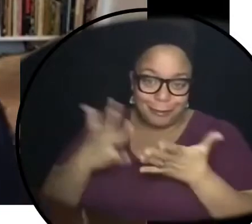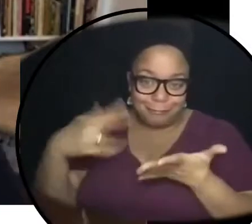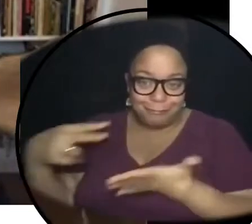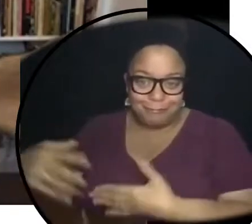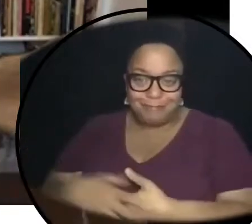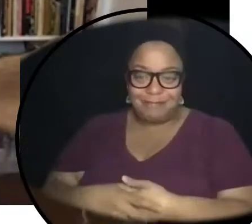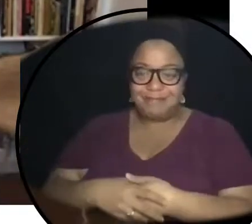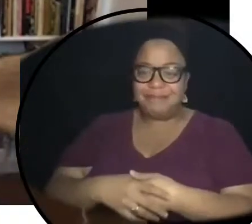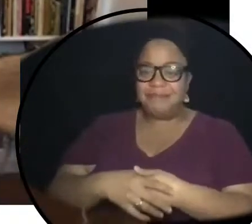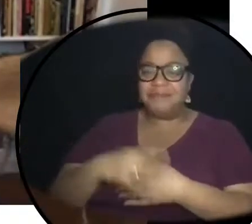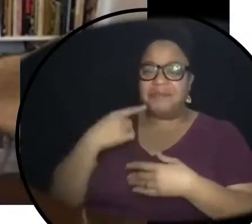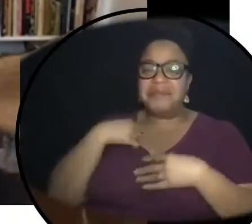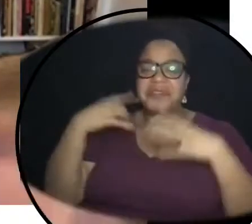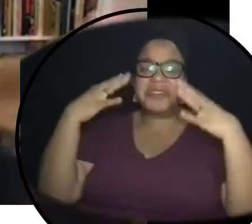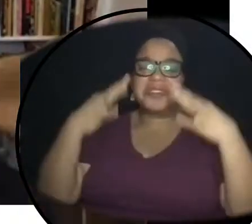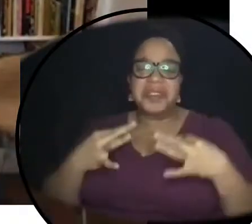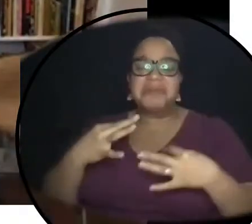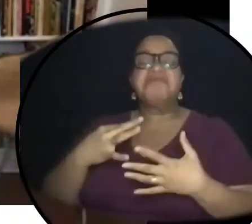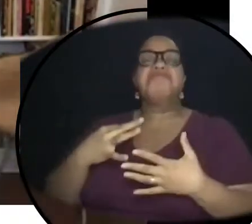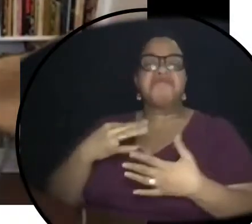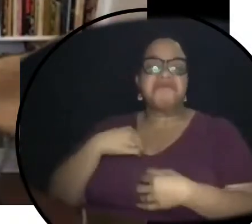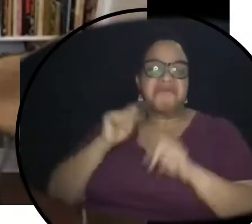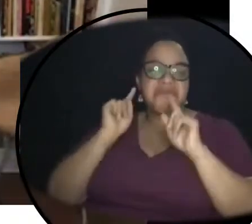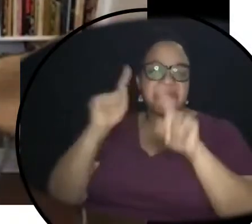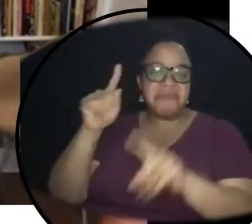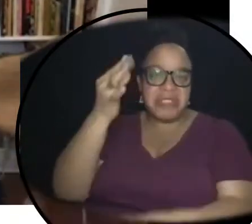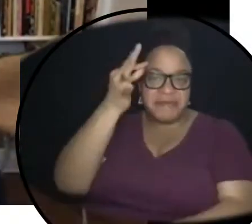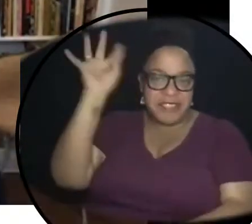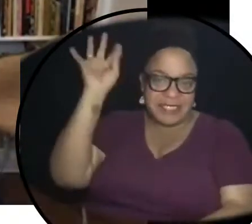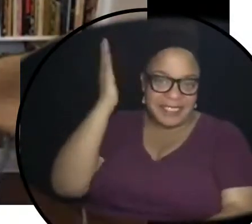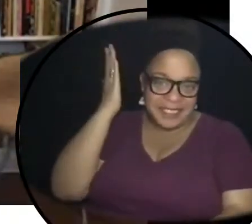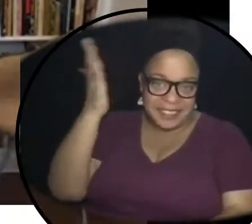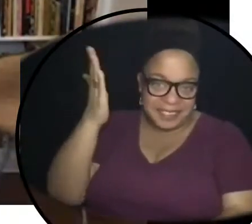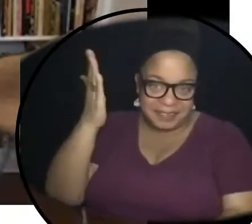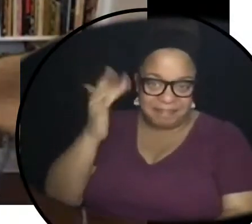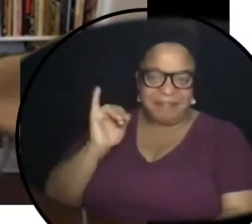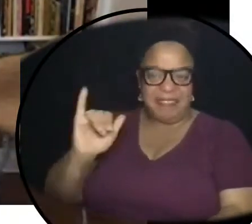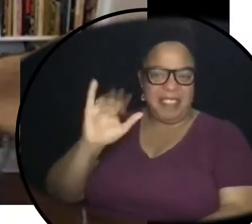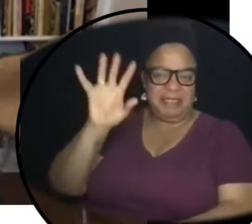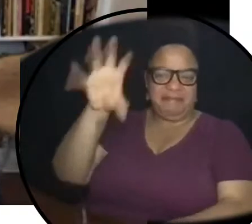fraternité, right? And so I traveled to France.